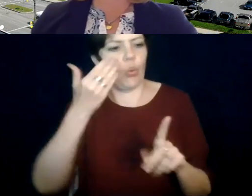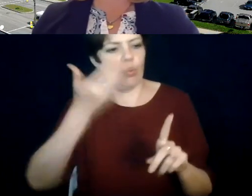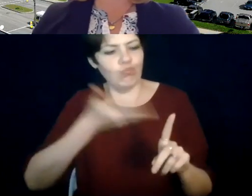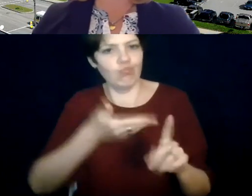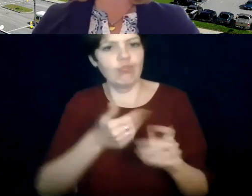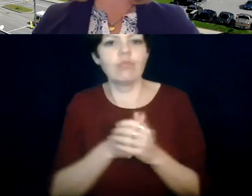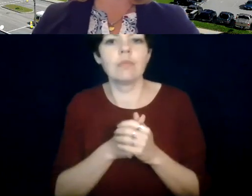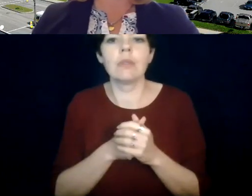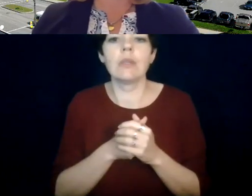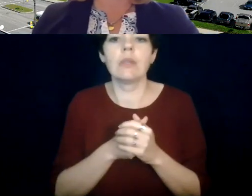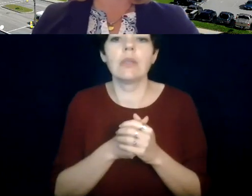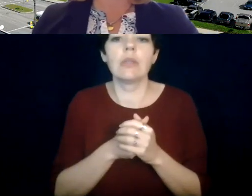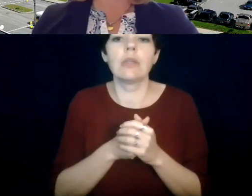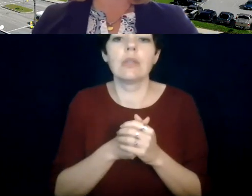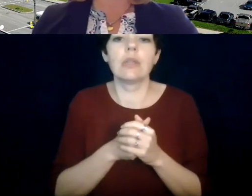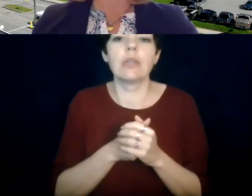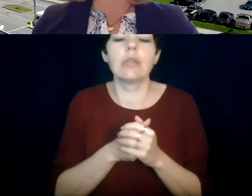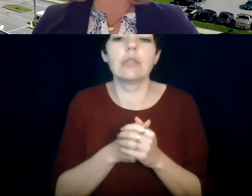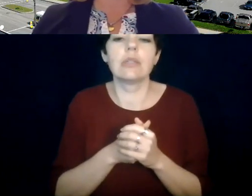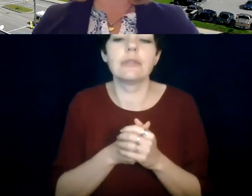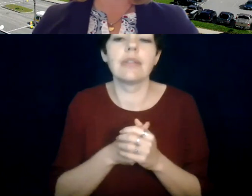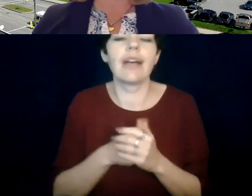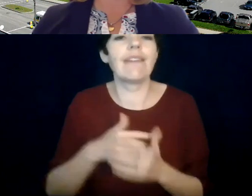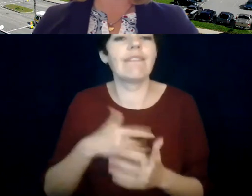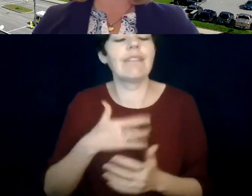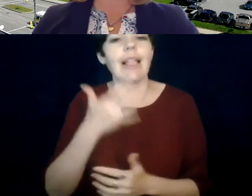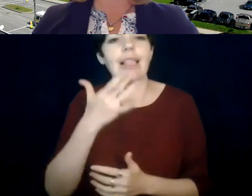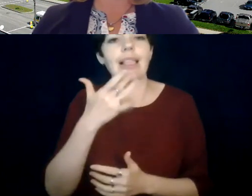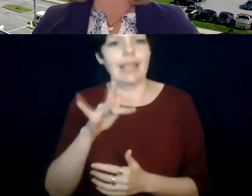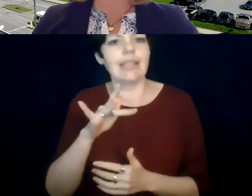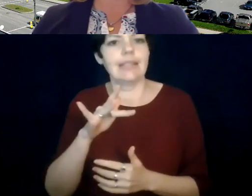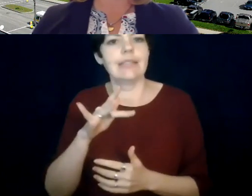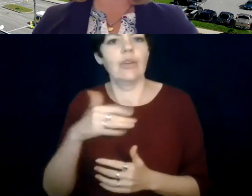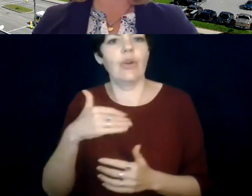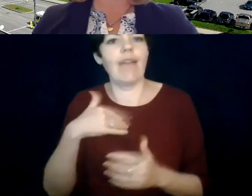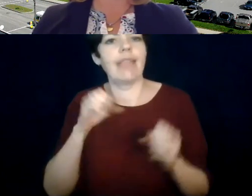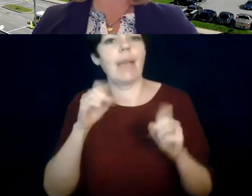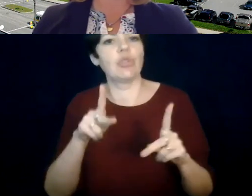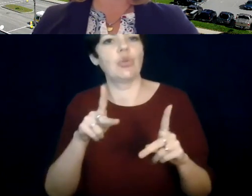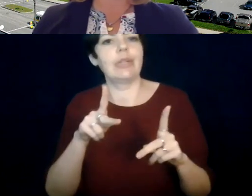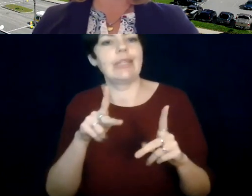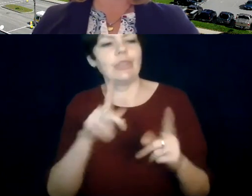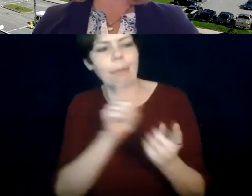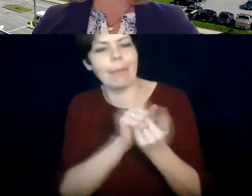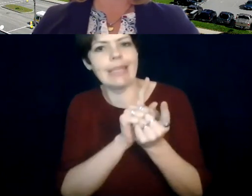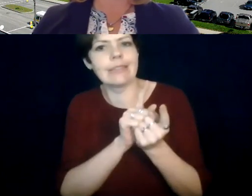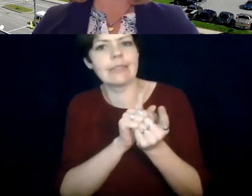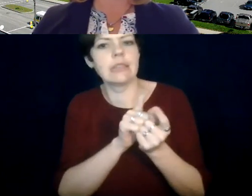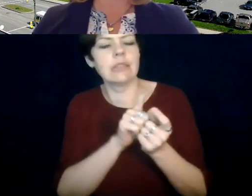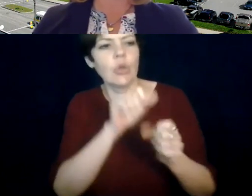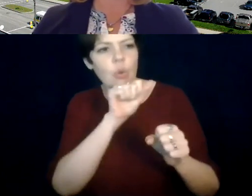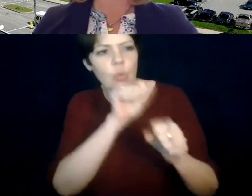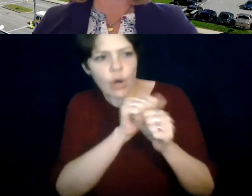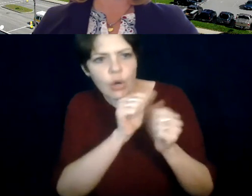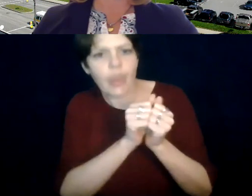As I said, I was very, very fortunate to have the opportunity to meet and get to know and work with Oscar for several